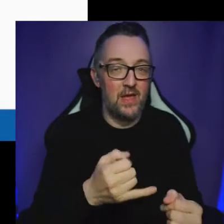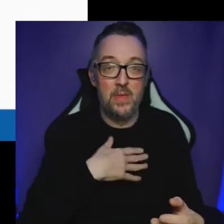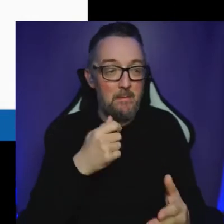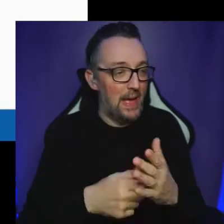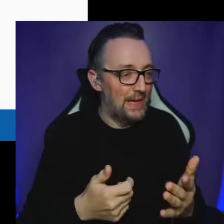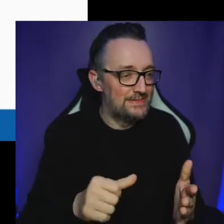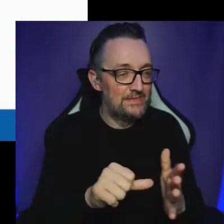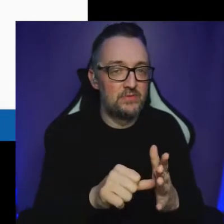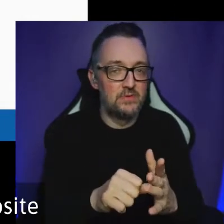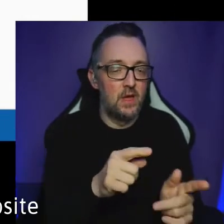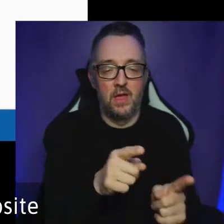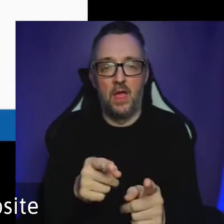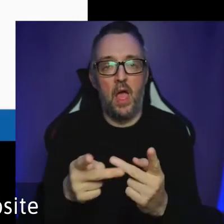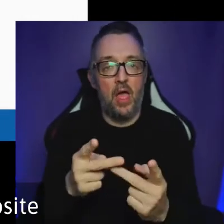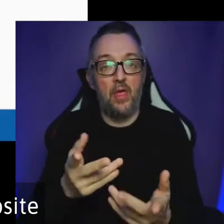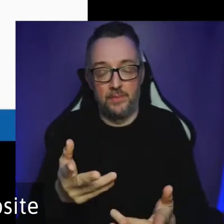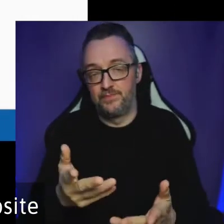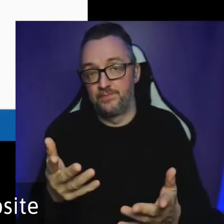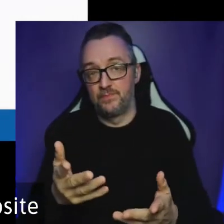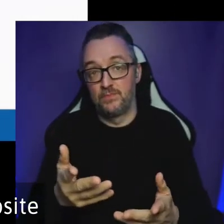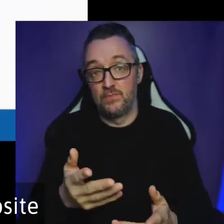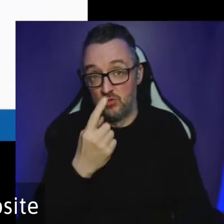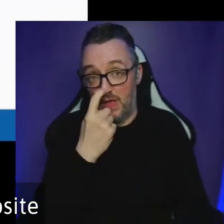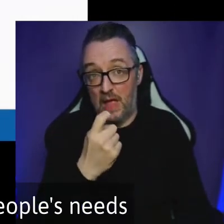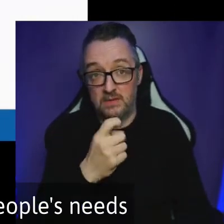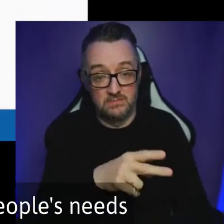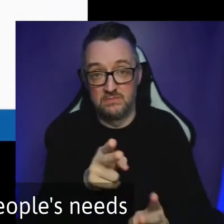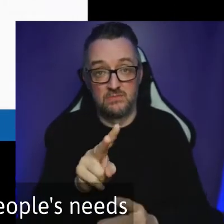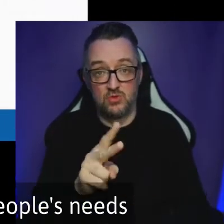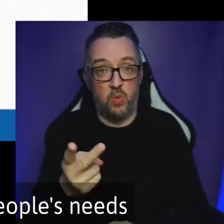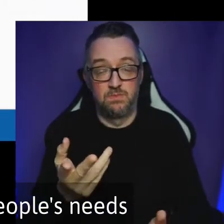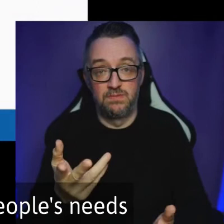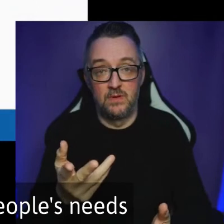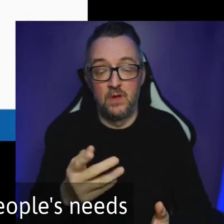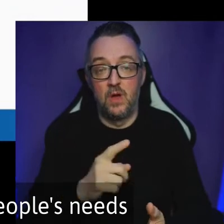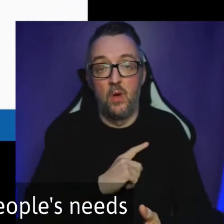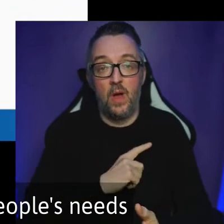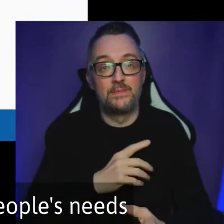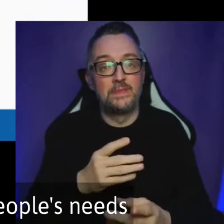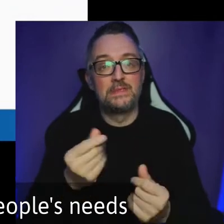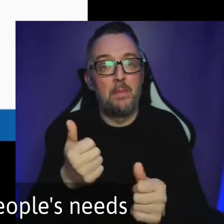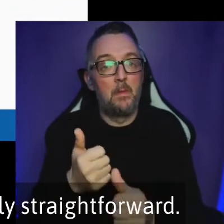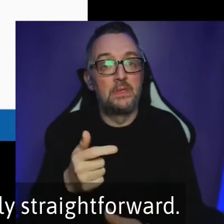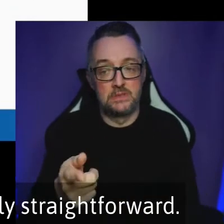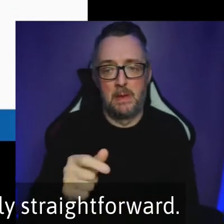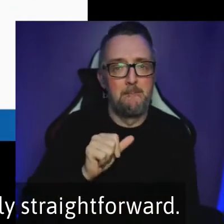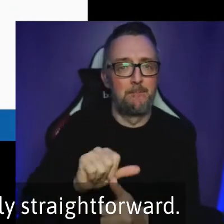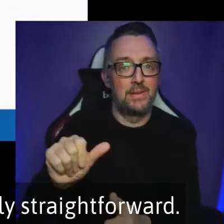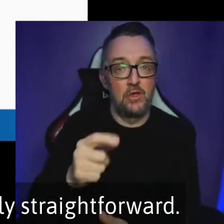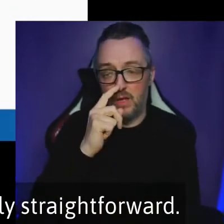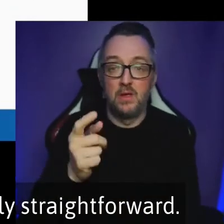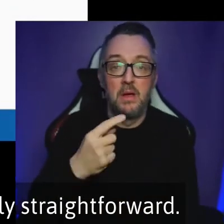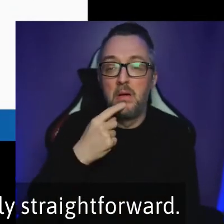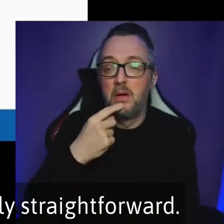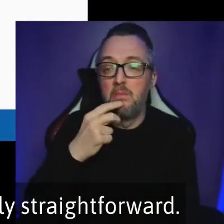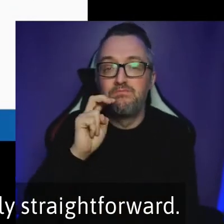ticket. You then walk away and go and find another website where they have paid more attention to people's needs, and you can actually buy a